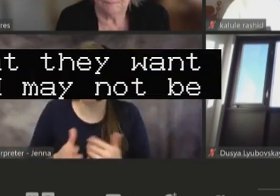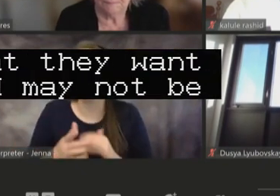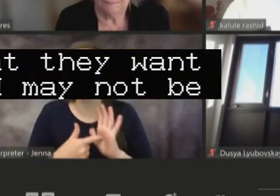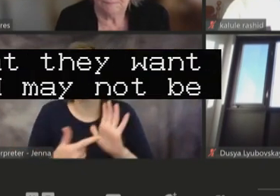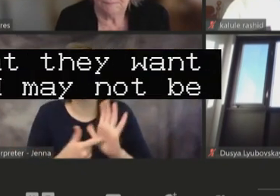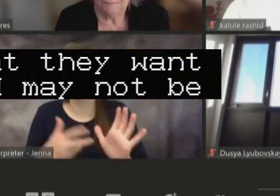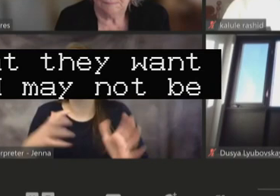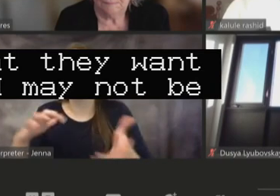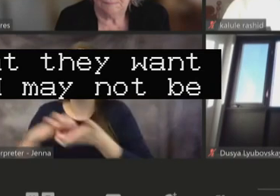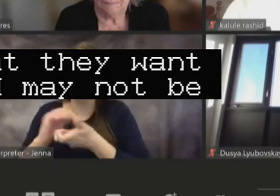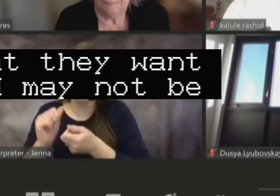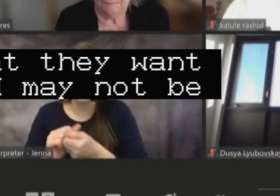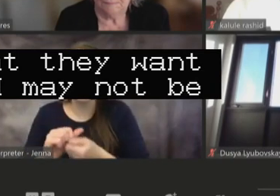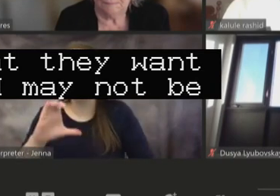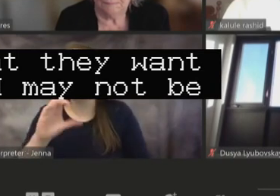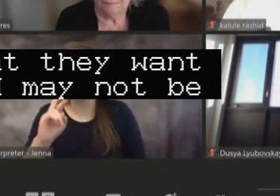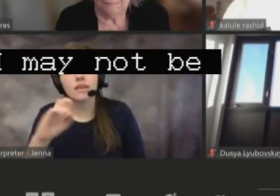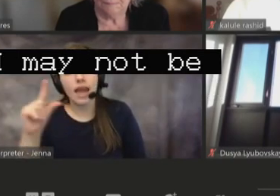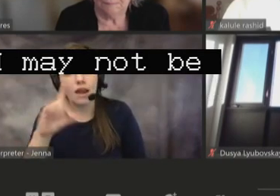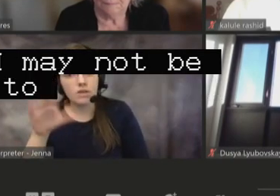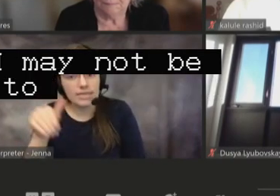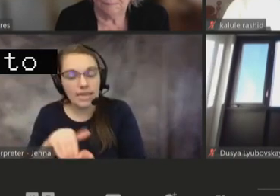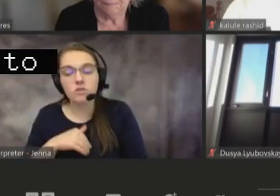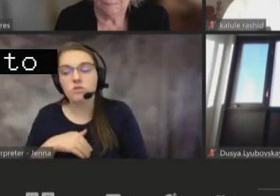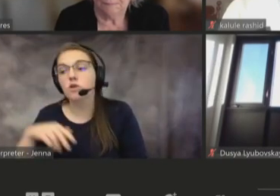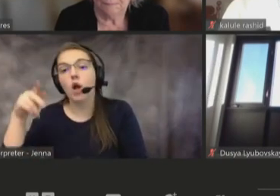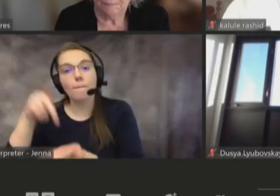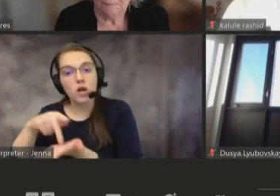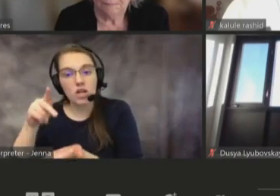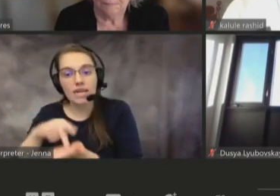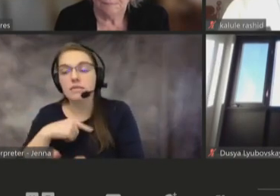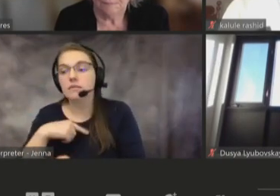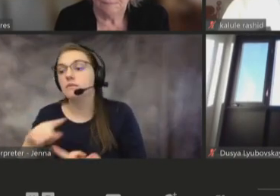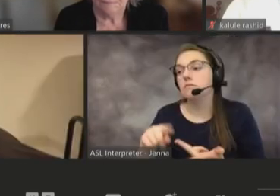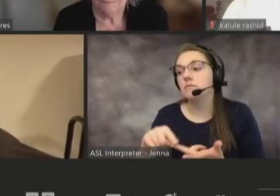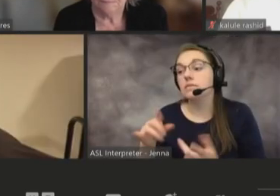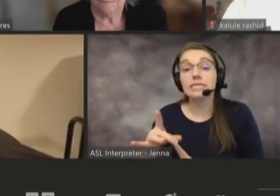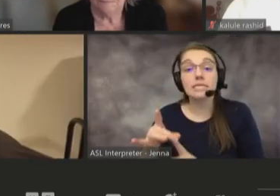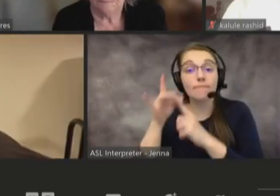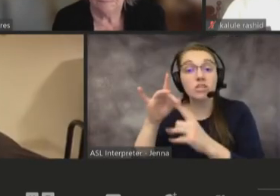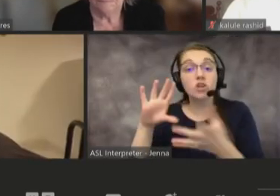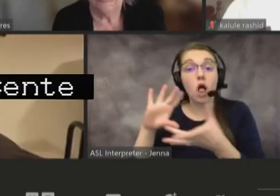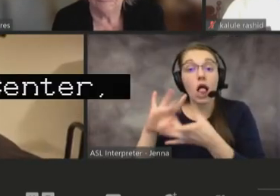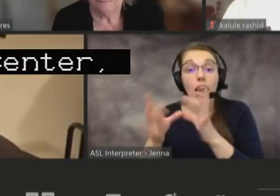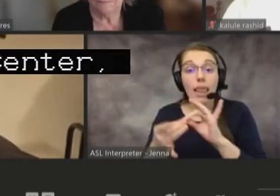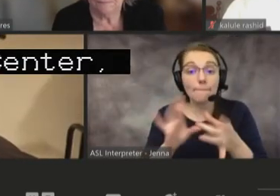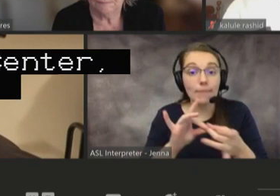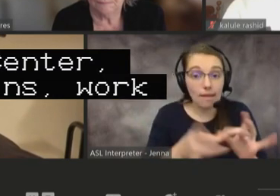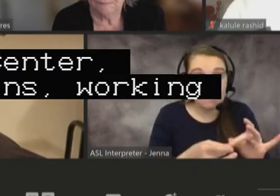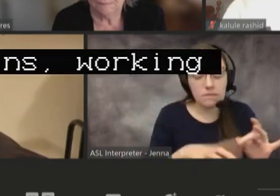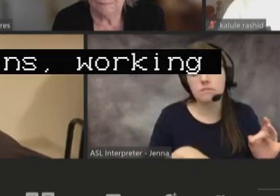working with Perkins, working with Special Olympics to help them,